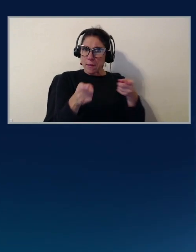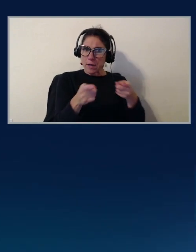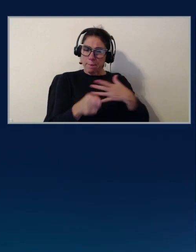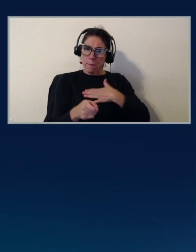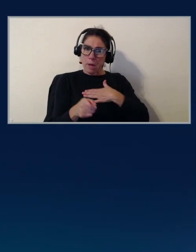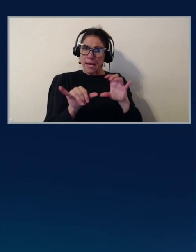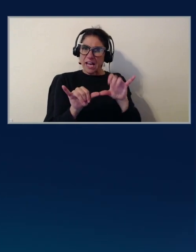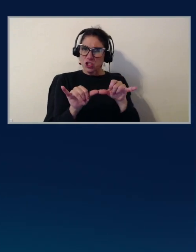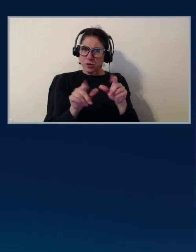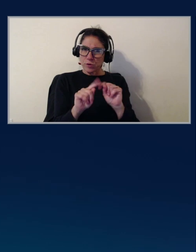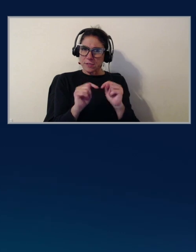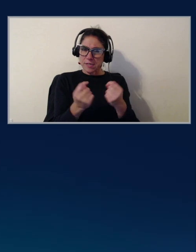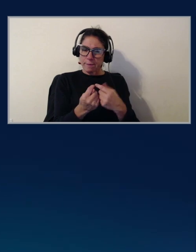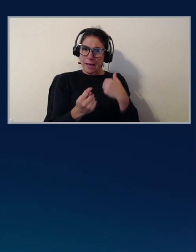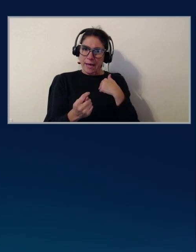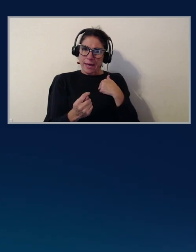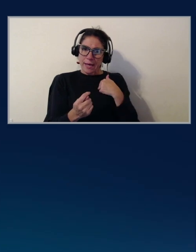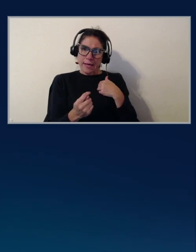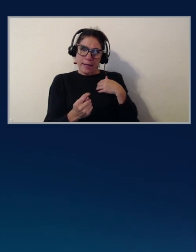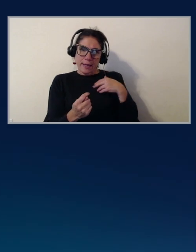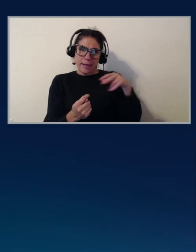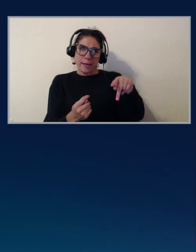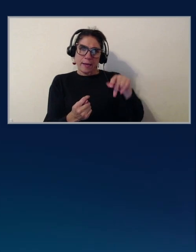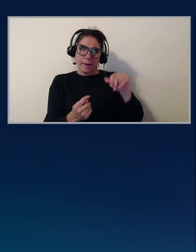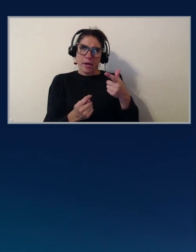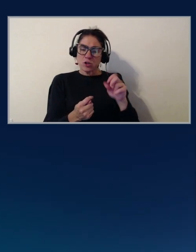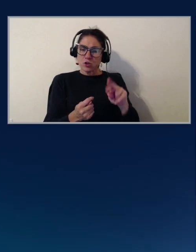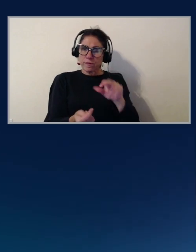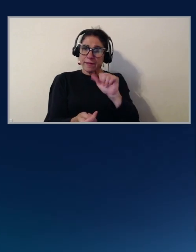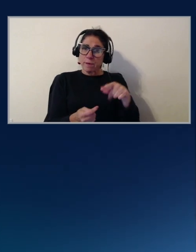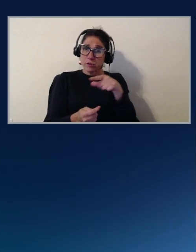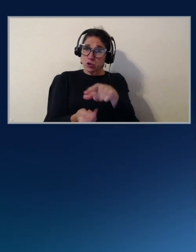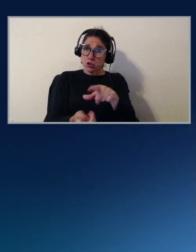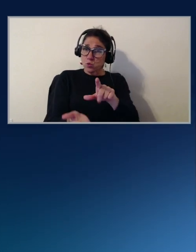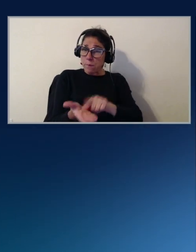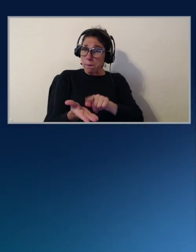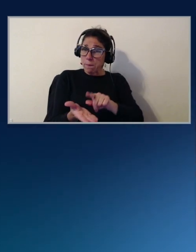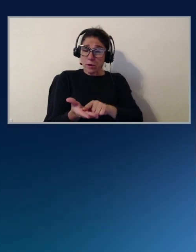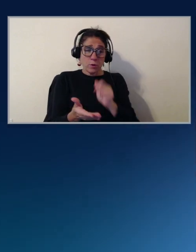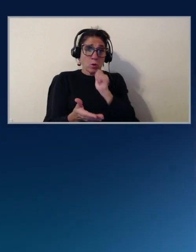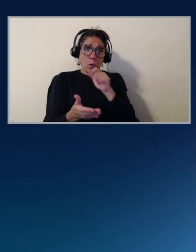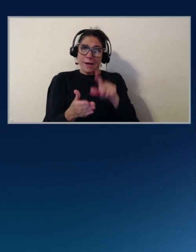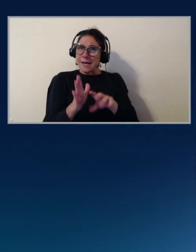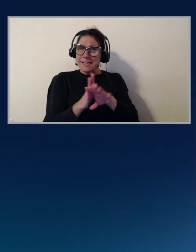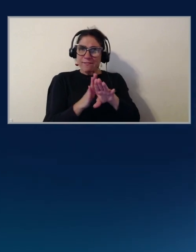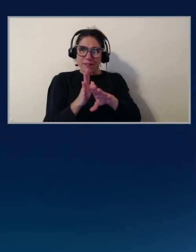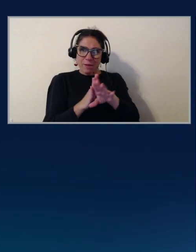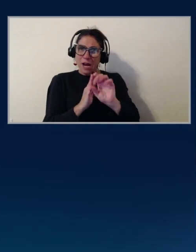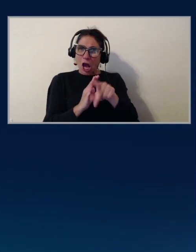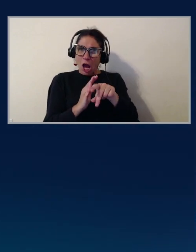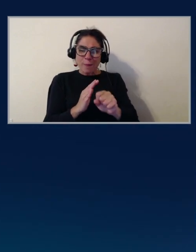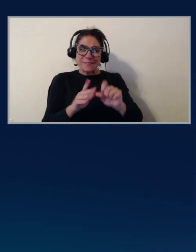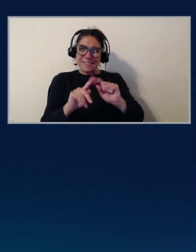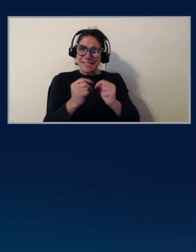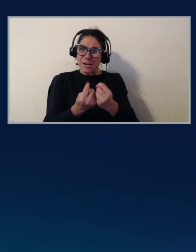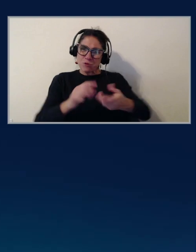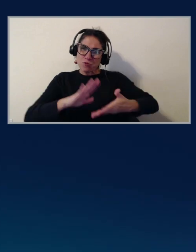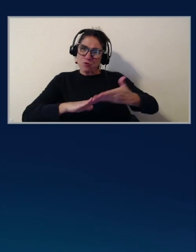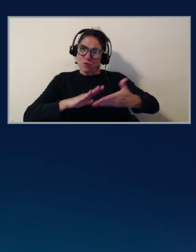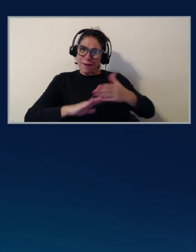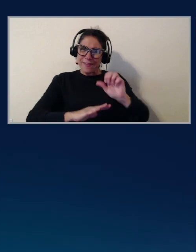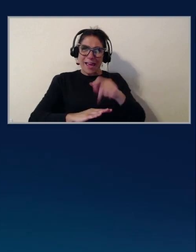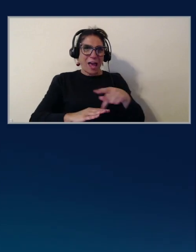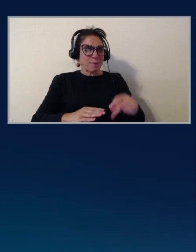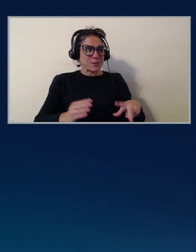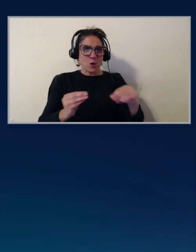is carrying the pager for the apps that you publish. So you don't need a whole DevOps team to run your applications anymore. Okay. And so you